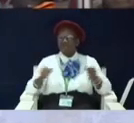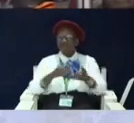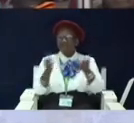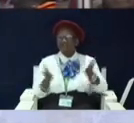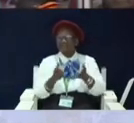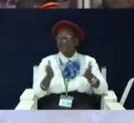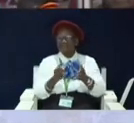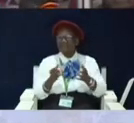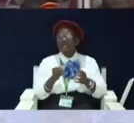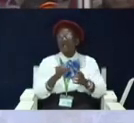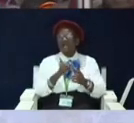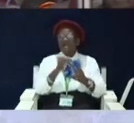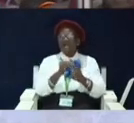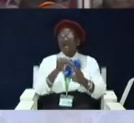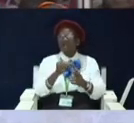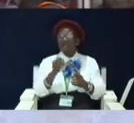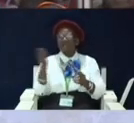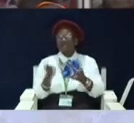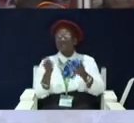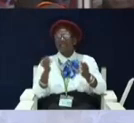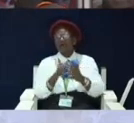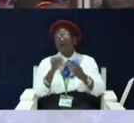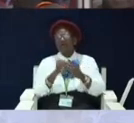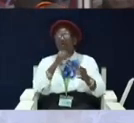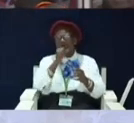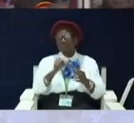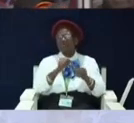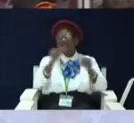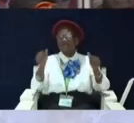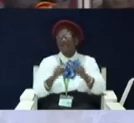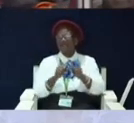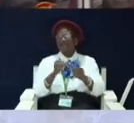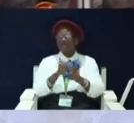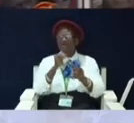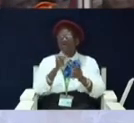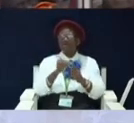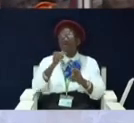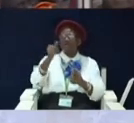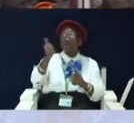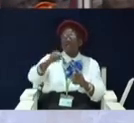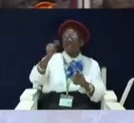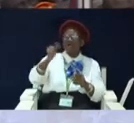the old auditorium, or any of the other